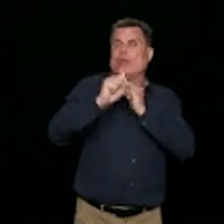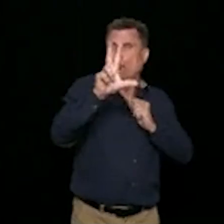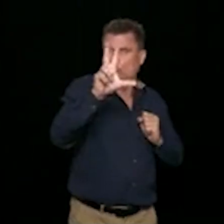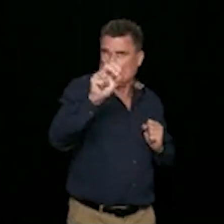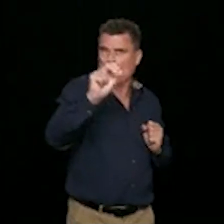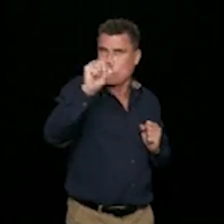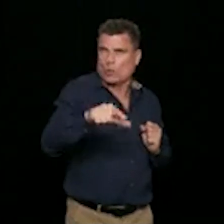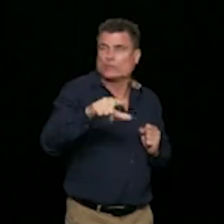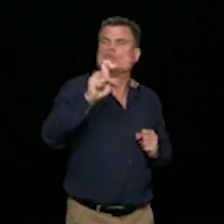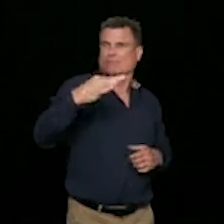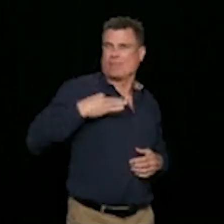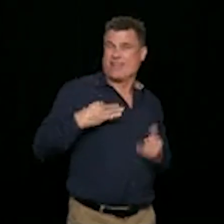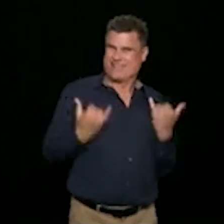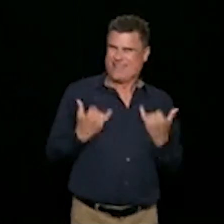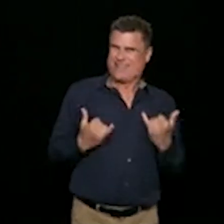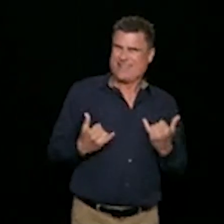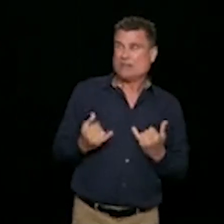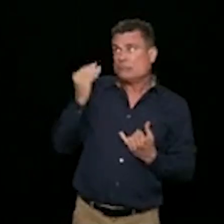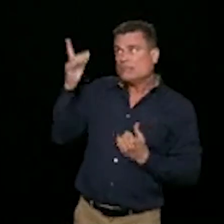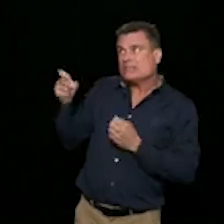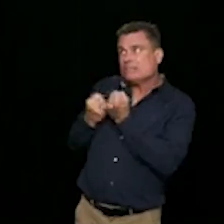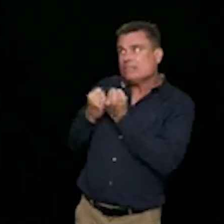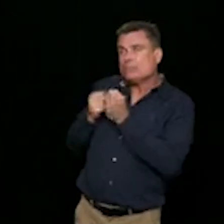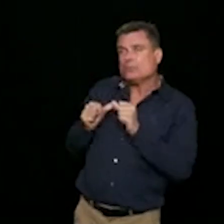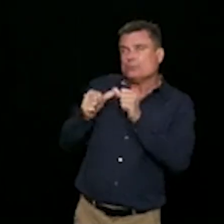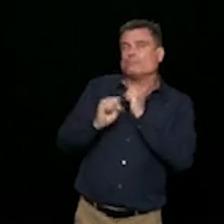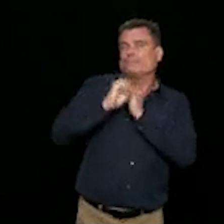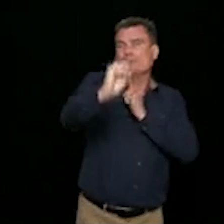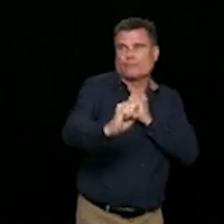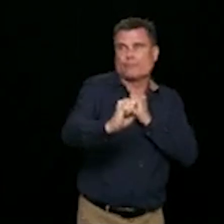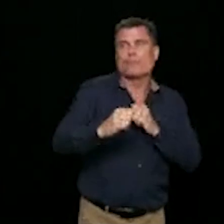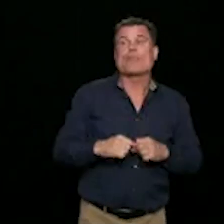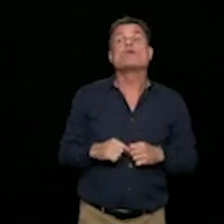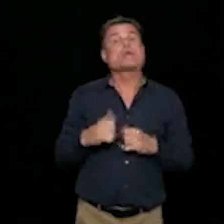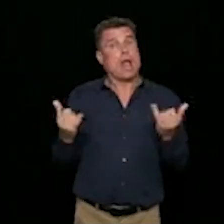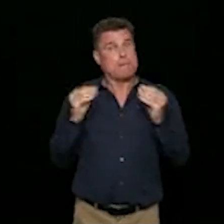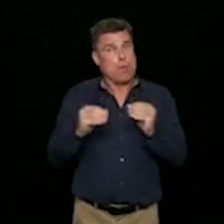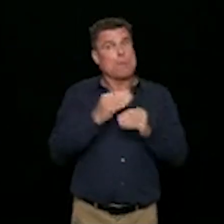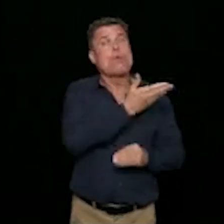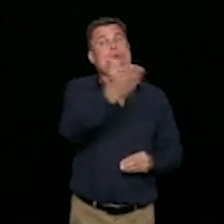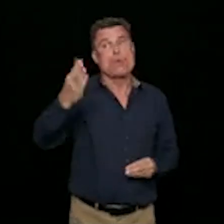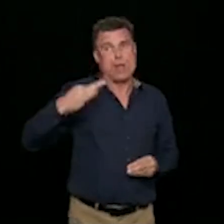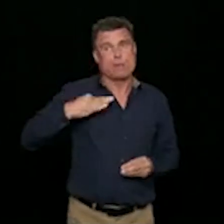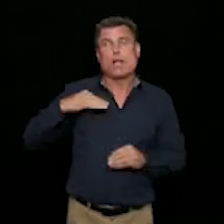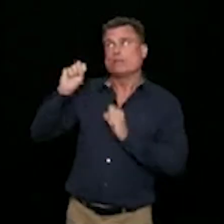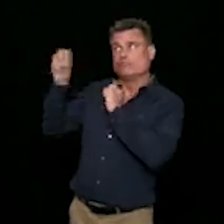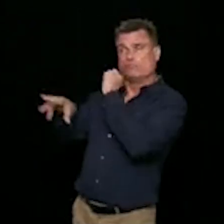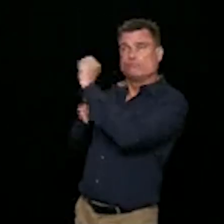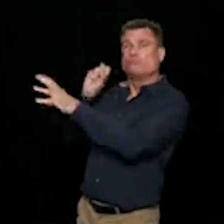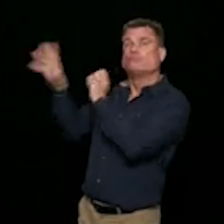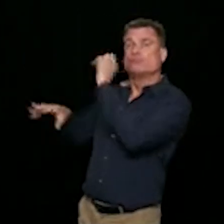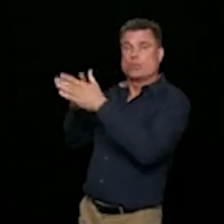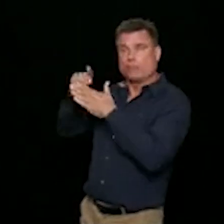30 should begin the process now if they haven't already. We have seen